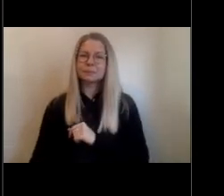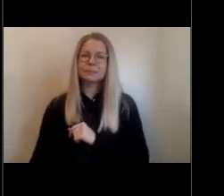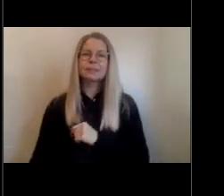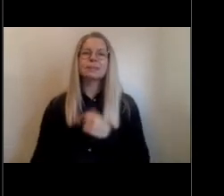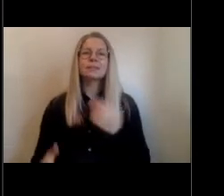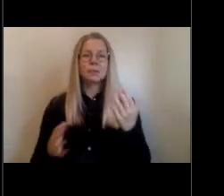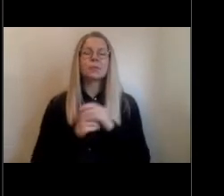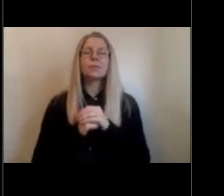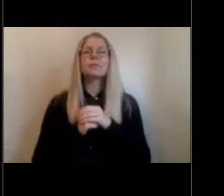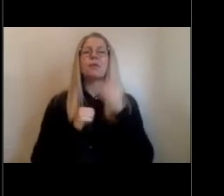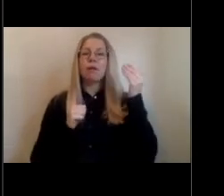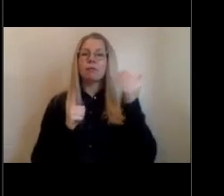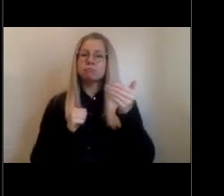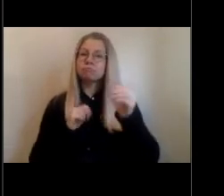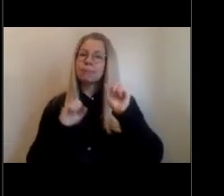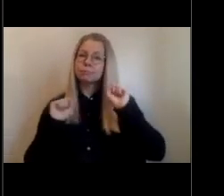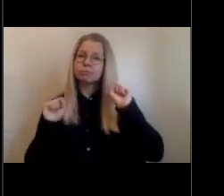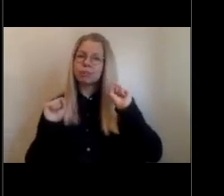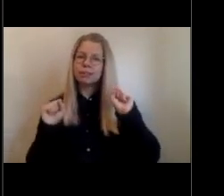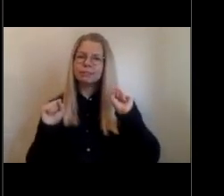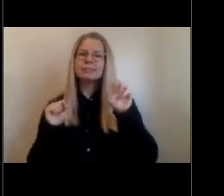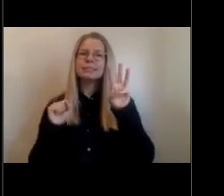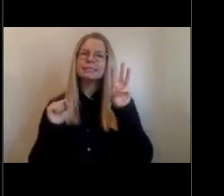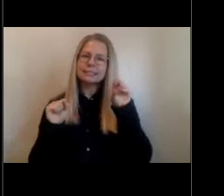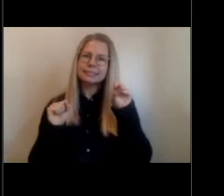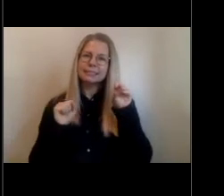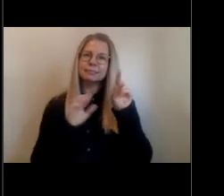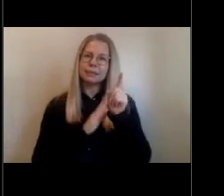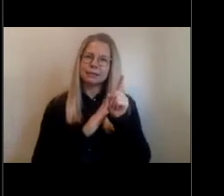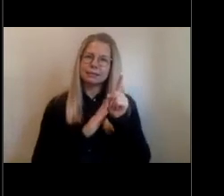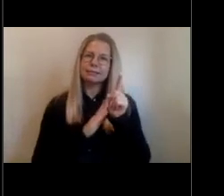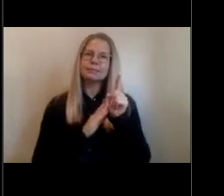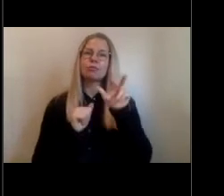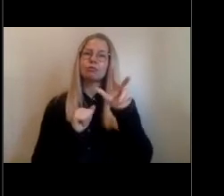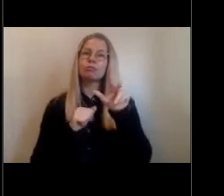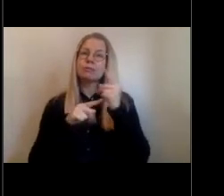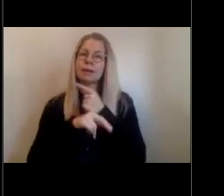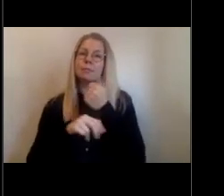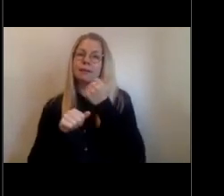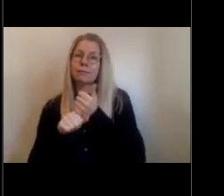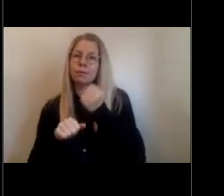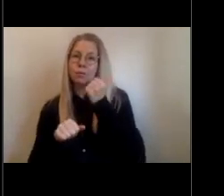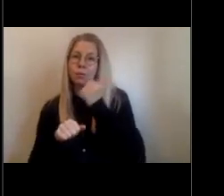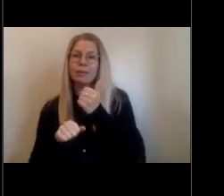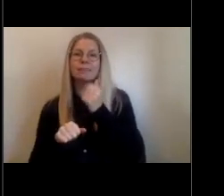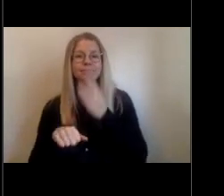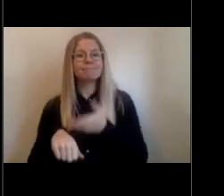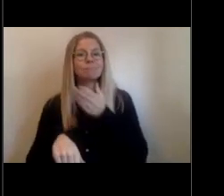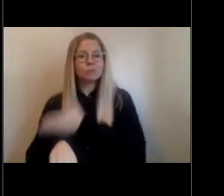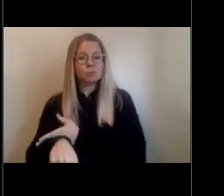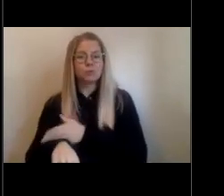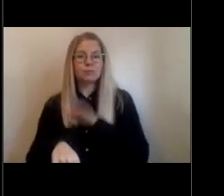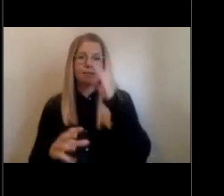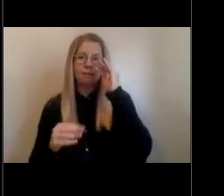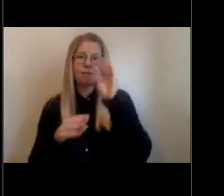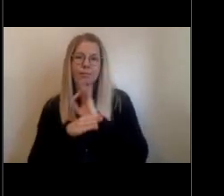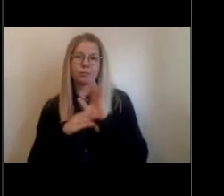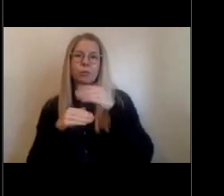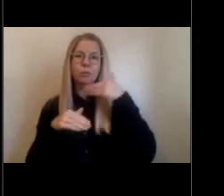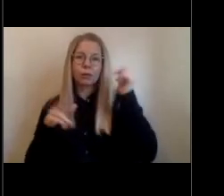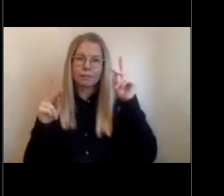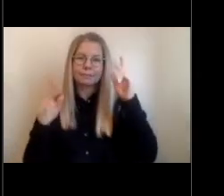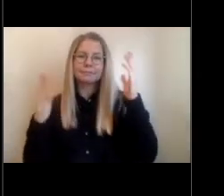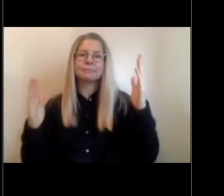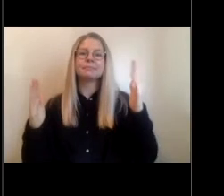improved thinking, cognitive function in older adults. Another neat study: regular physical activity may have reduced risk of dementia by up to